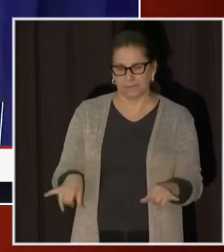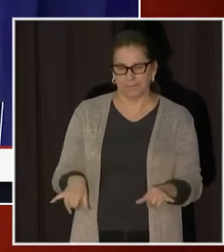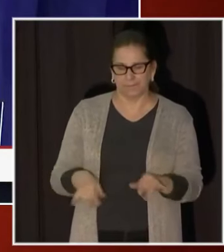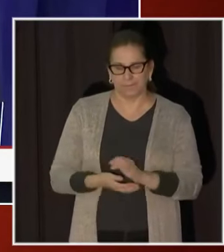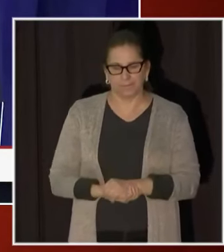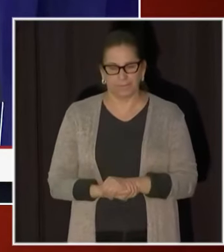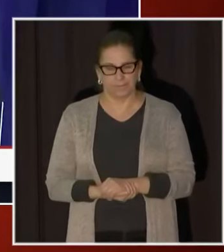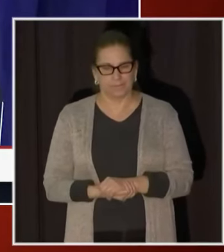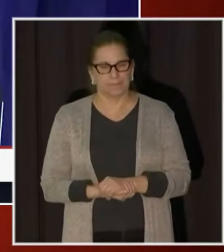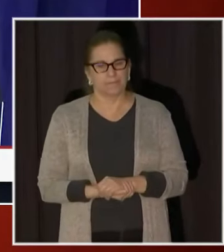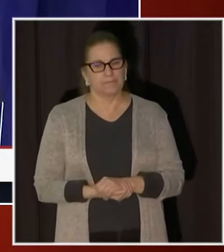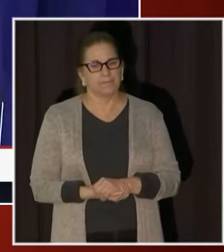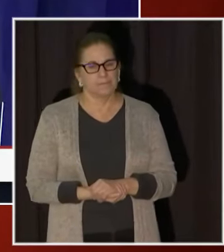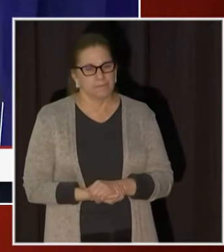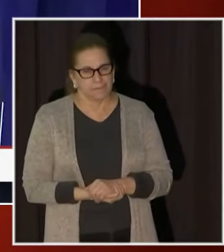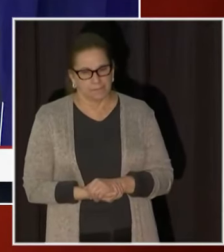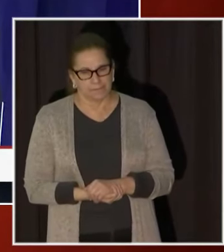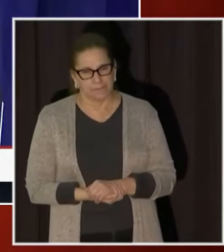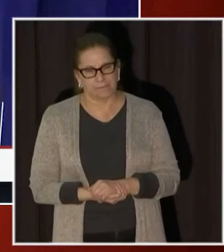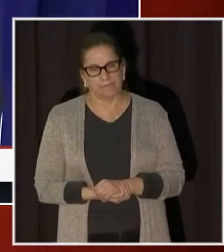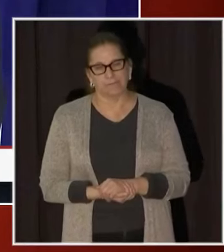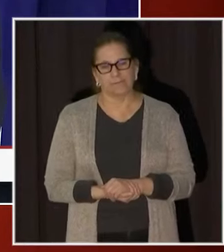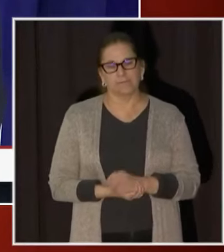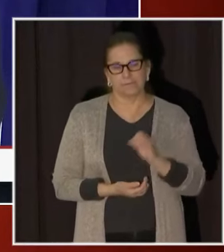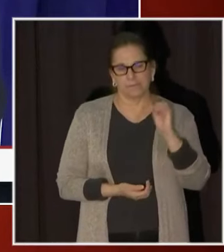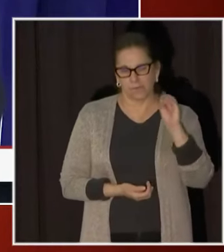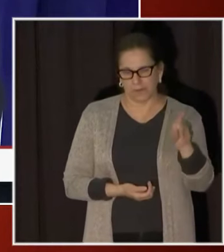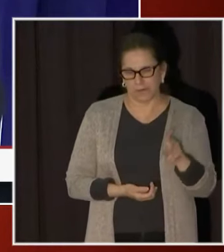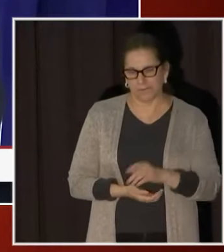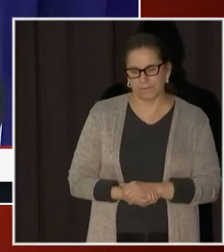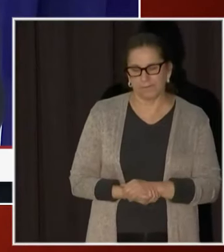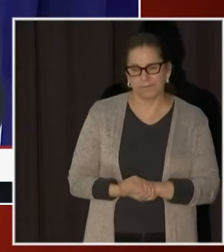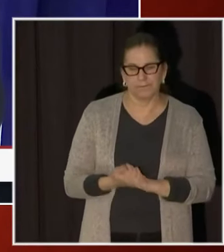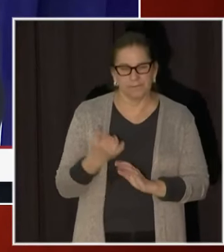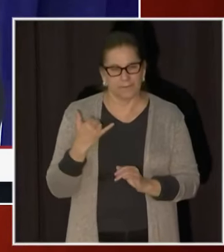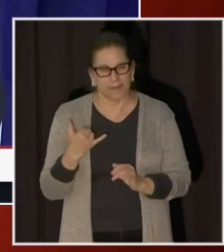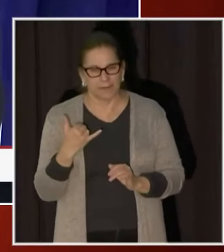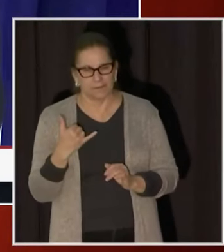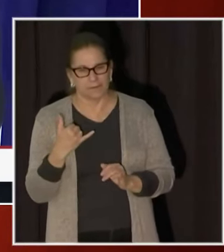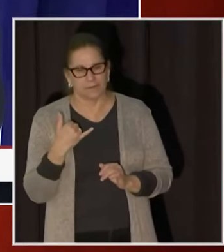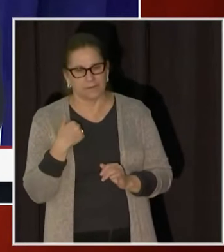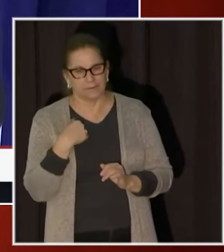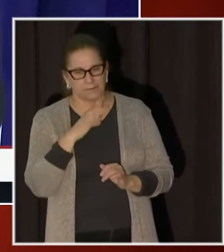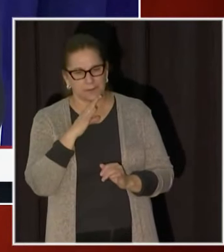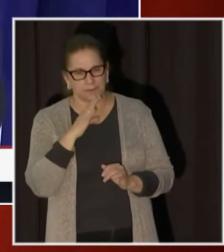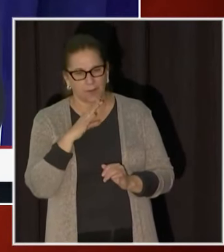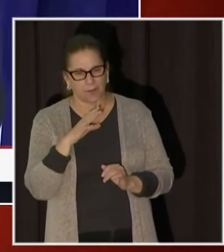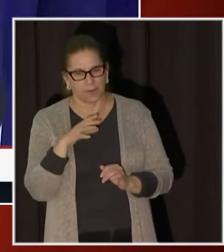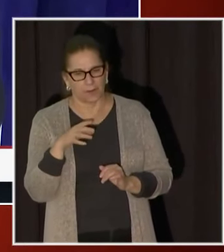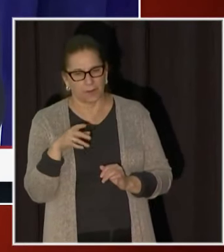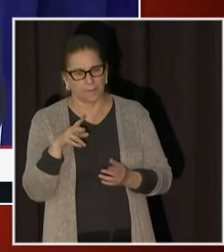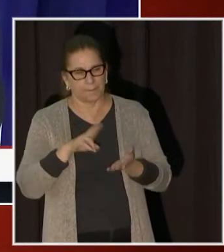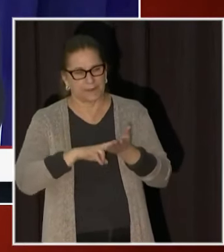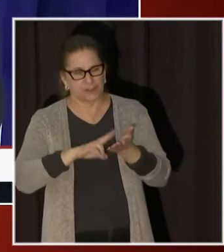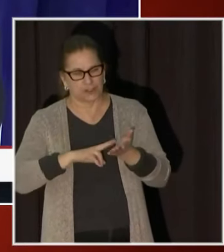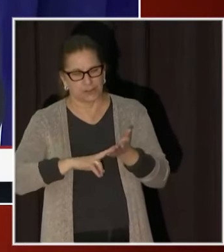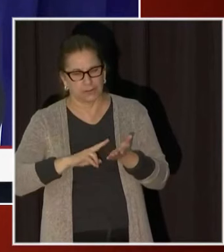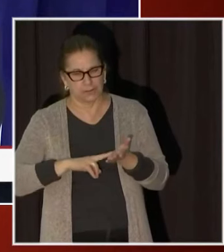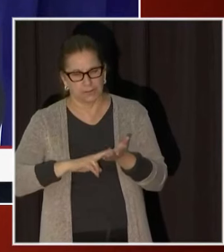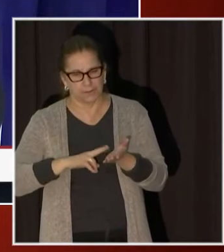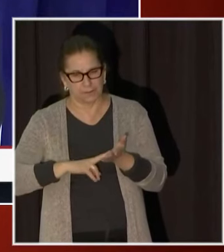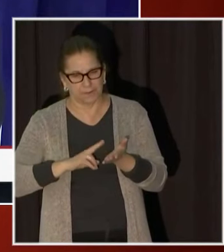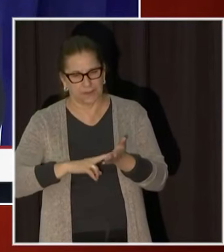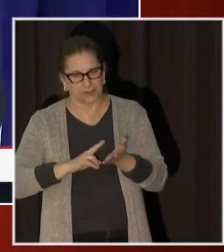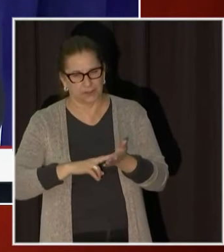Okay. With regards to petitions going back and forth between candidates and